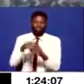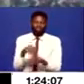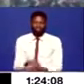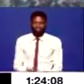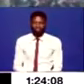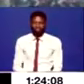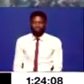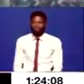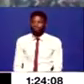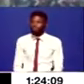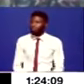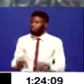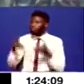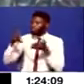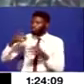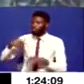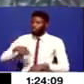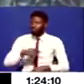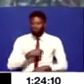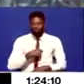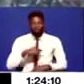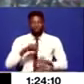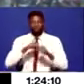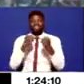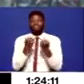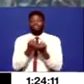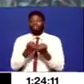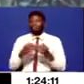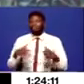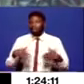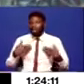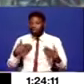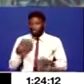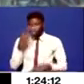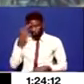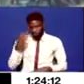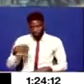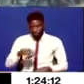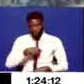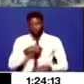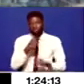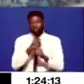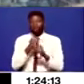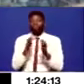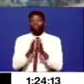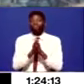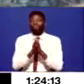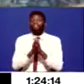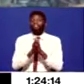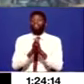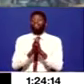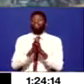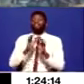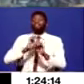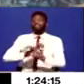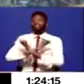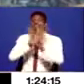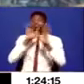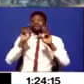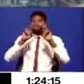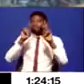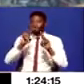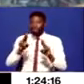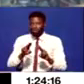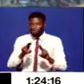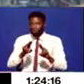But today we are happy as an organization that we managed to work with Transparency International and Kellen, and just